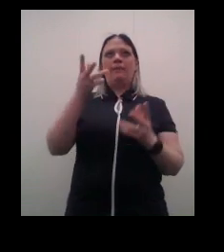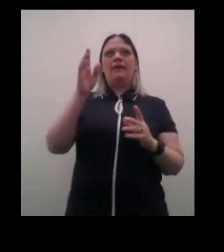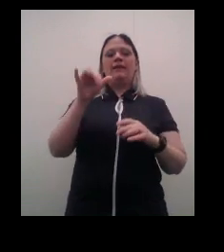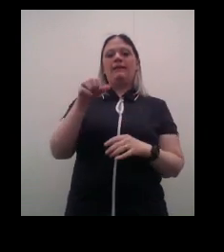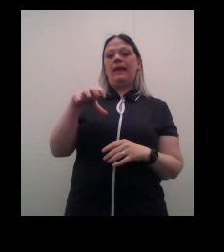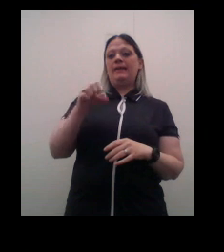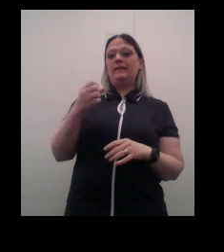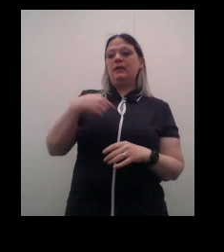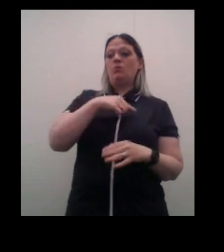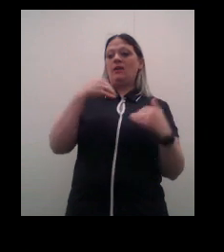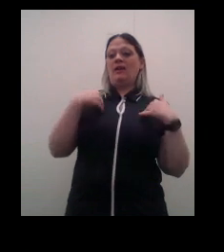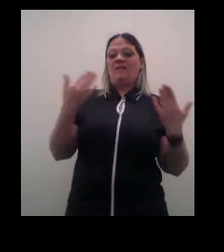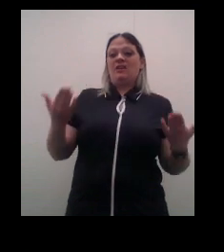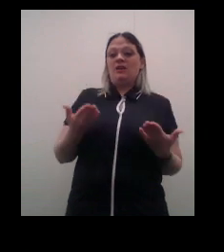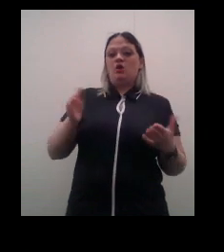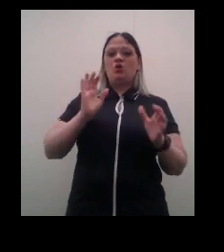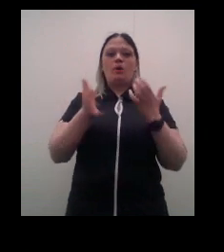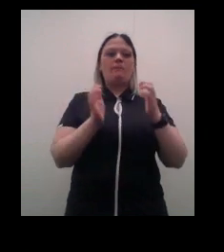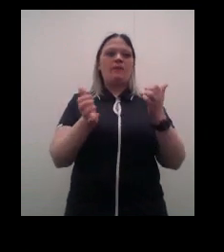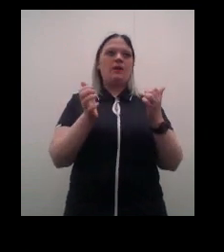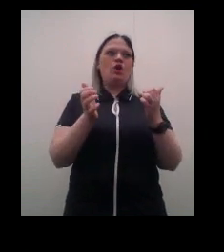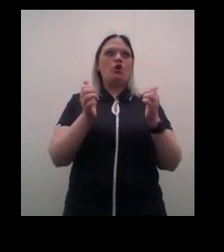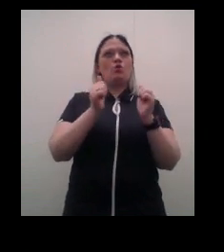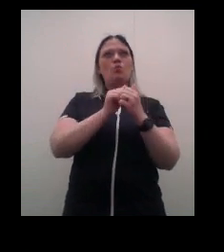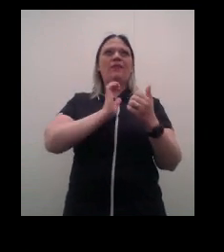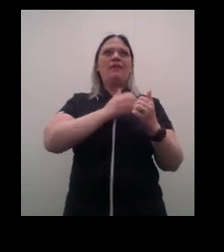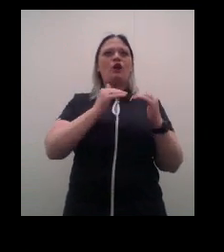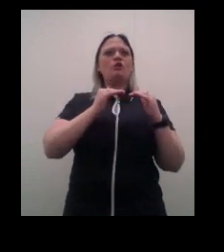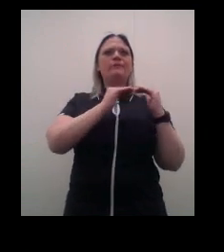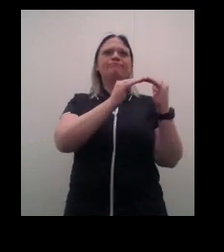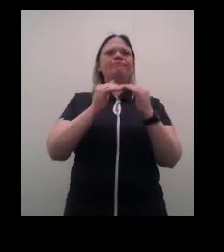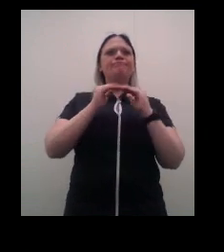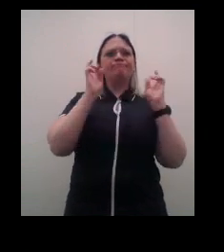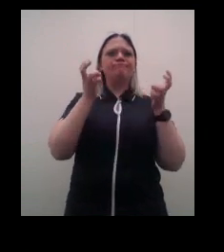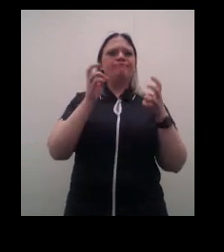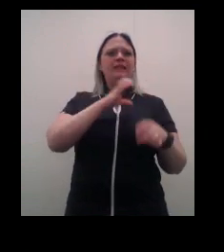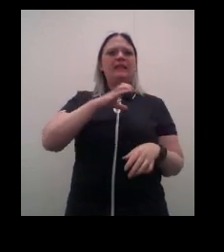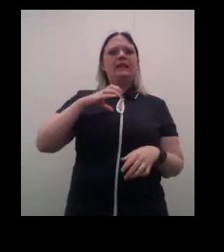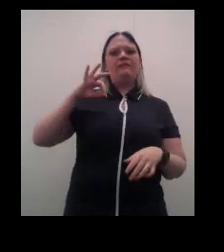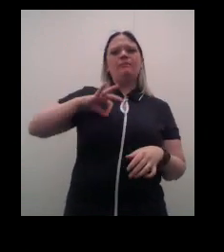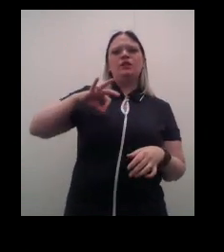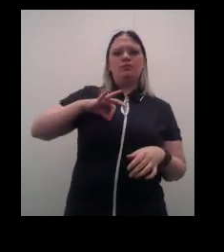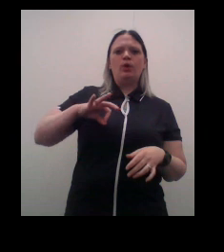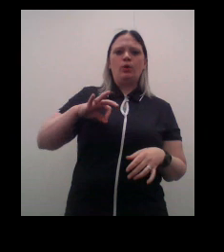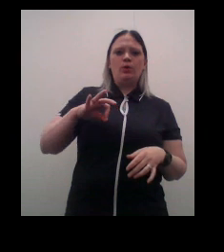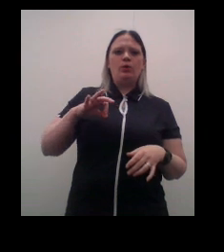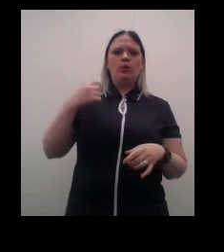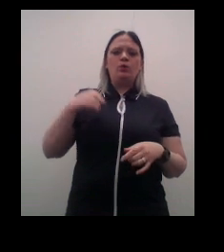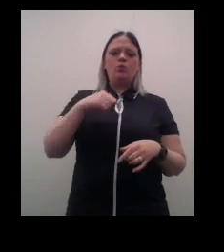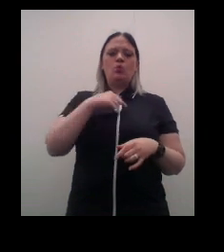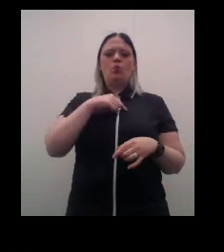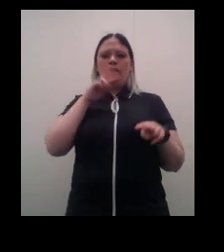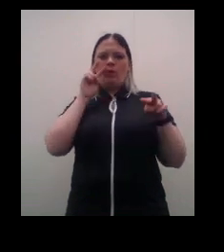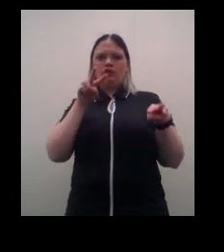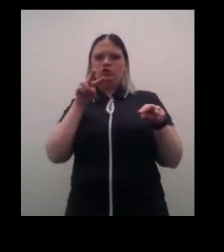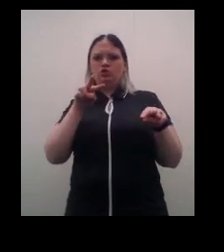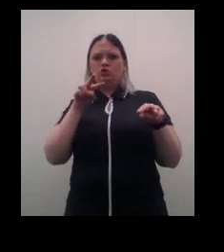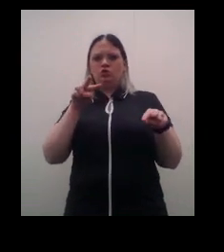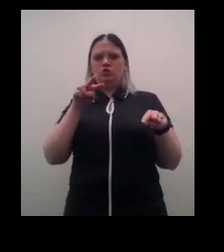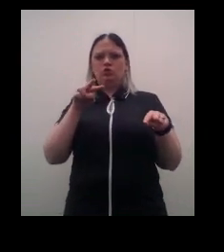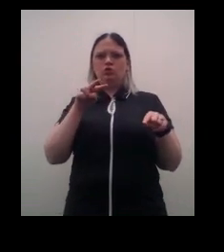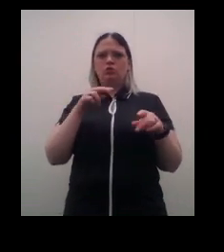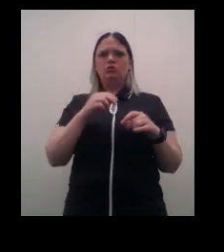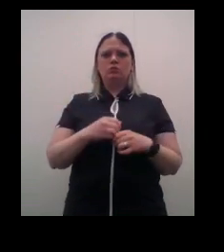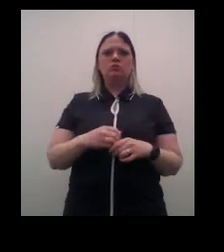we've had here compared to what would be considered our peer group in this region of Cleveland and Pittsburgh. So we continue to watch that because